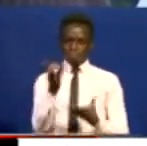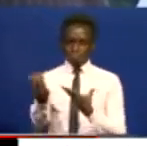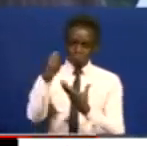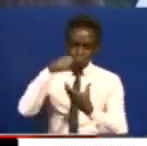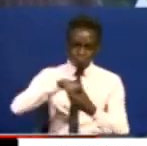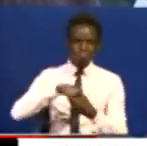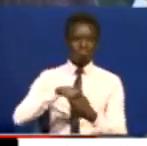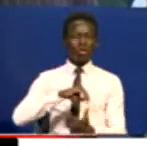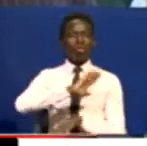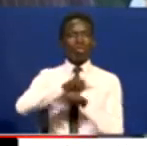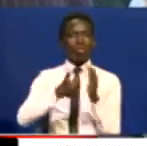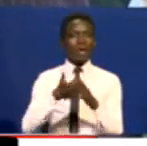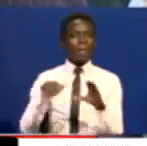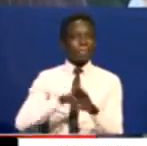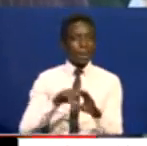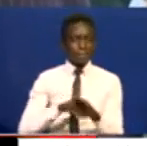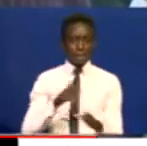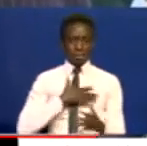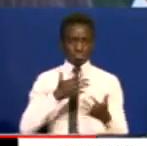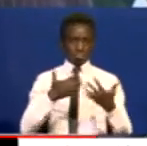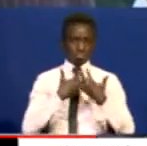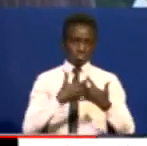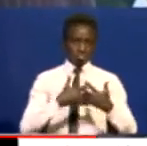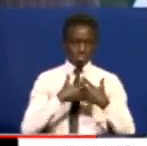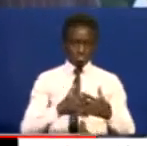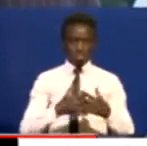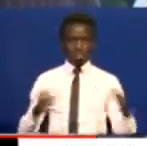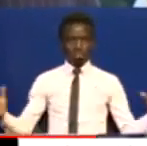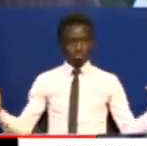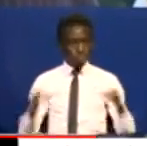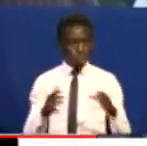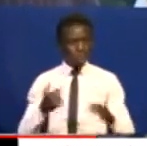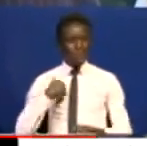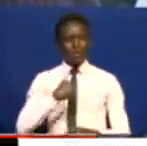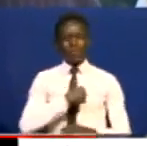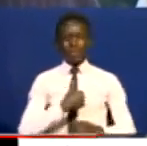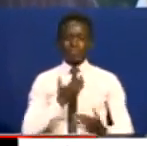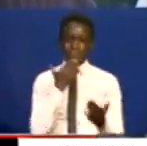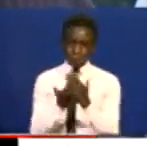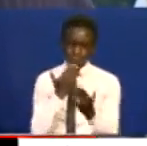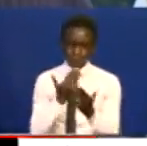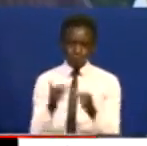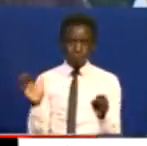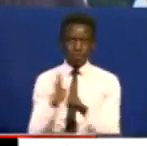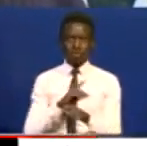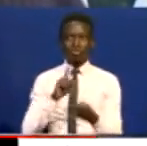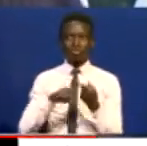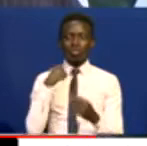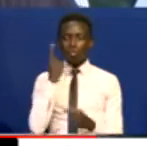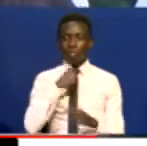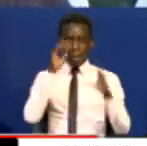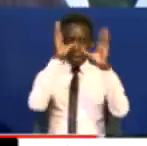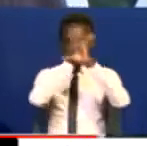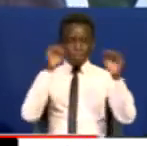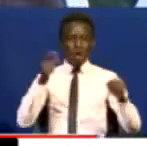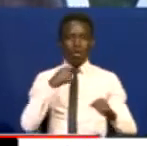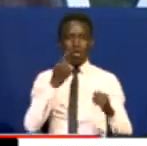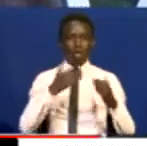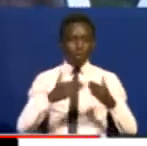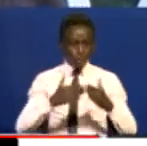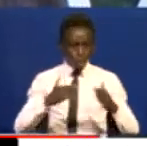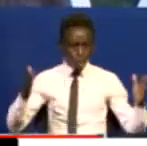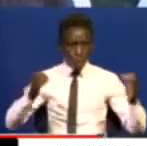the engineering fraternity. And we are extremely grateful to His Excellency the President who graced the opening of